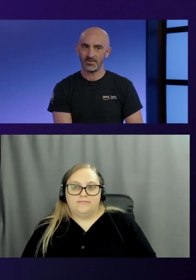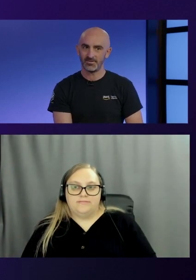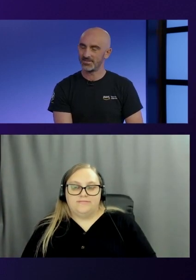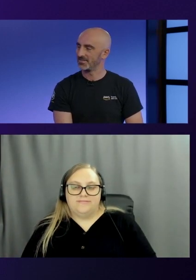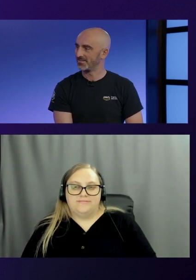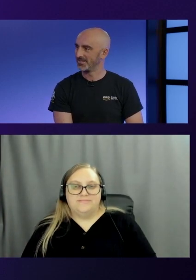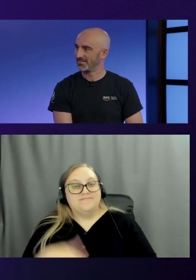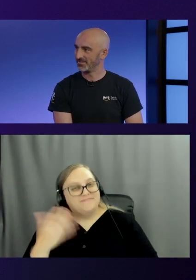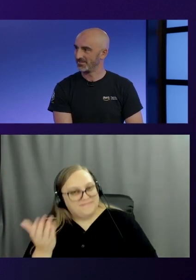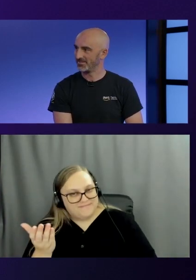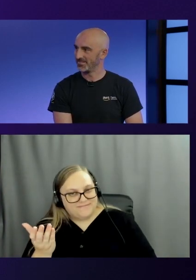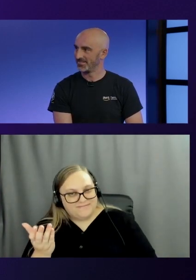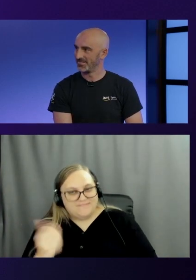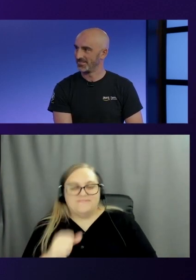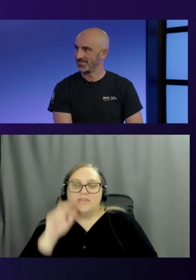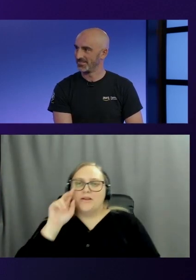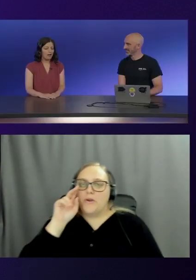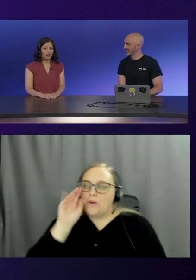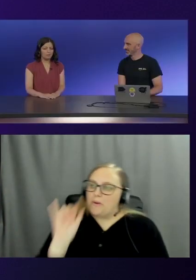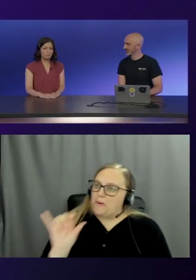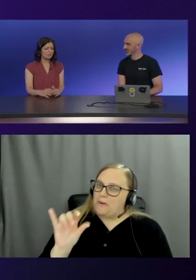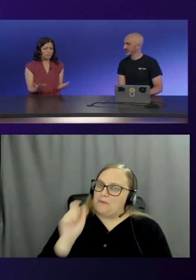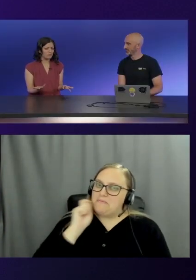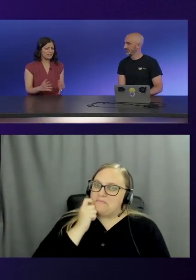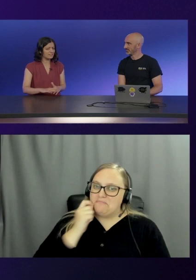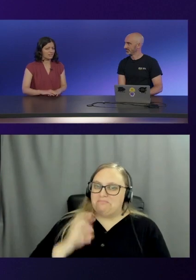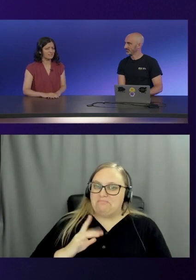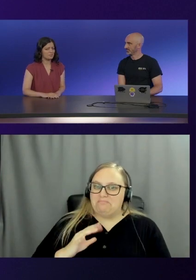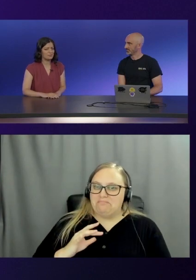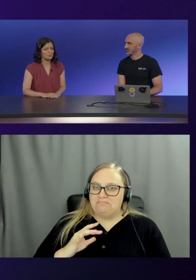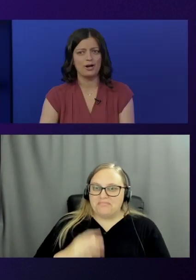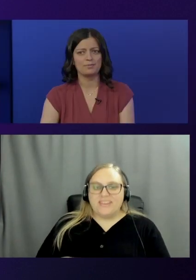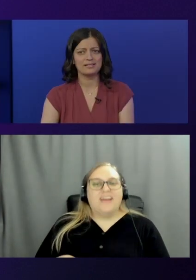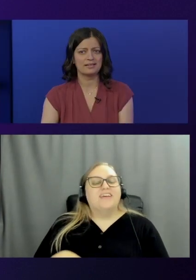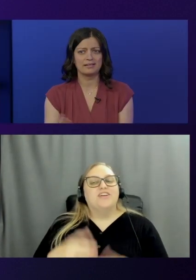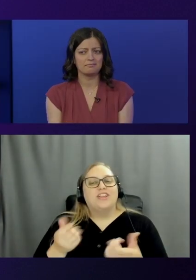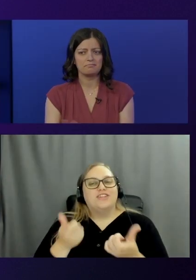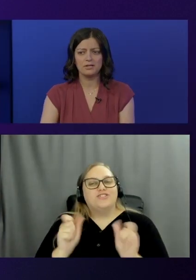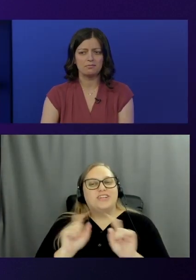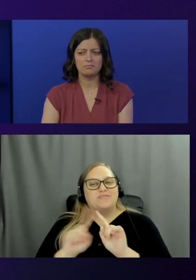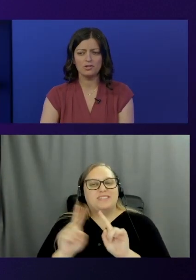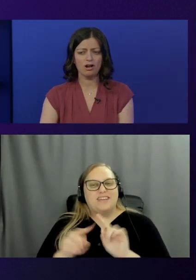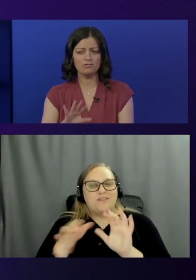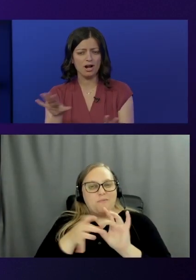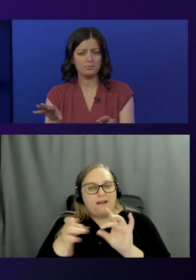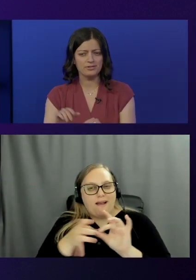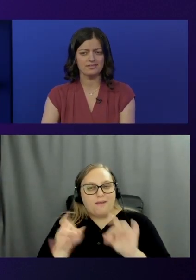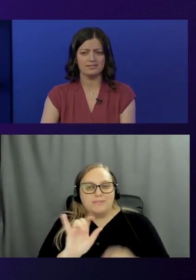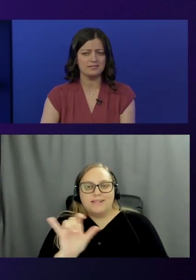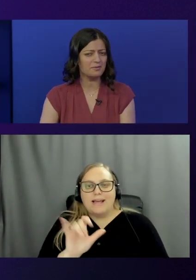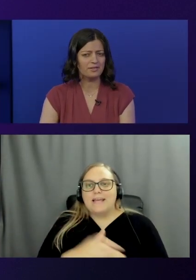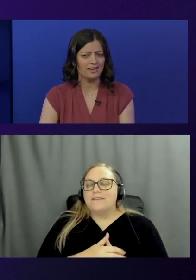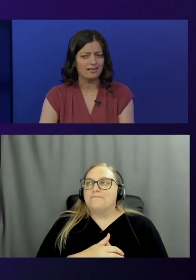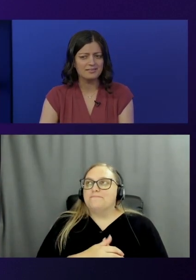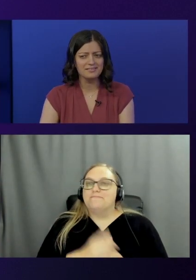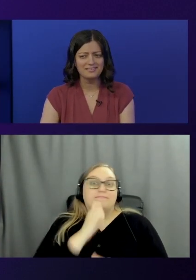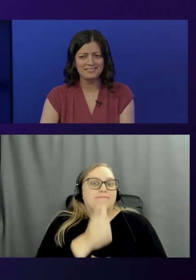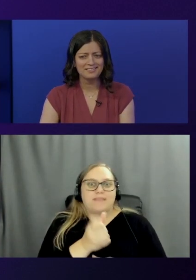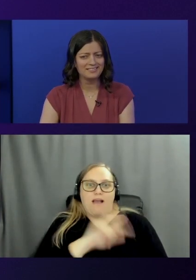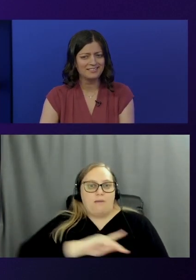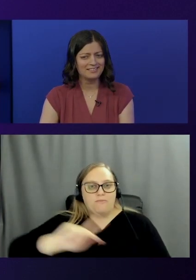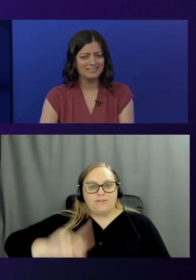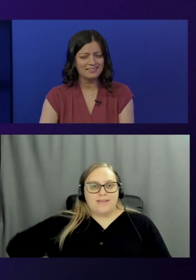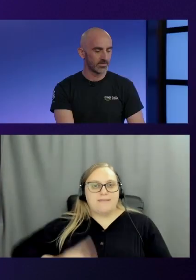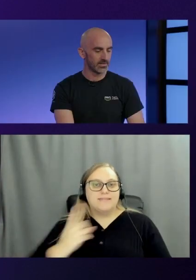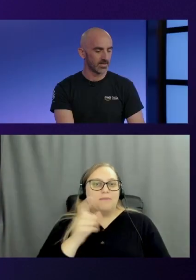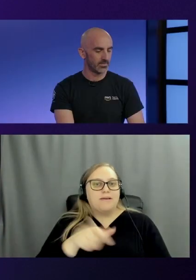There we go. That's pretty neat. Let's try some other prompts, like not princesses, something else. Okay, so